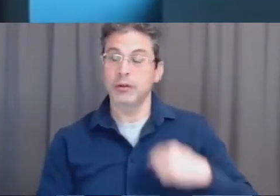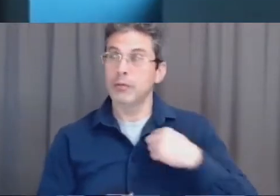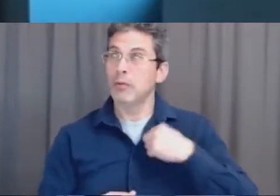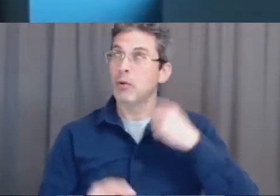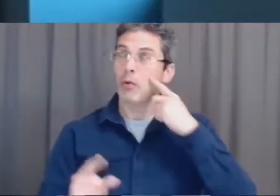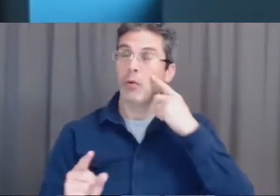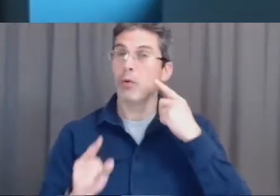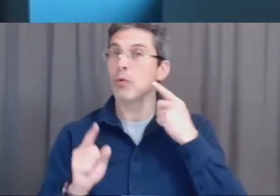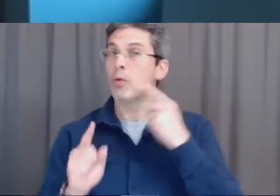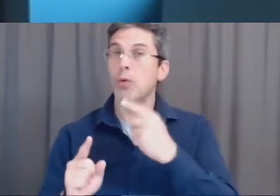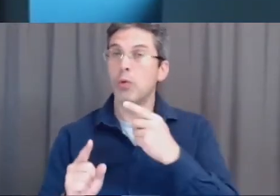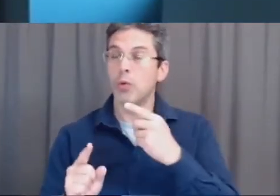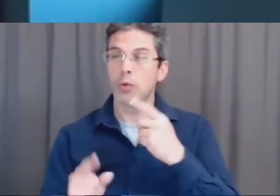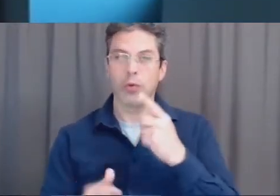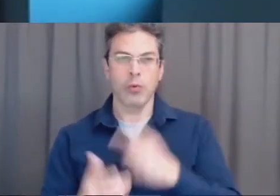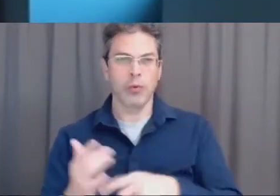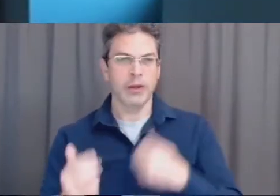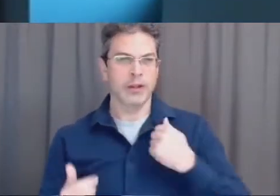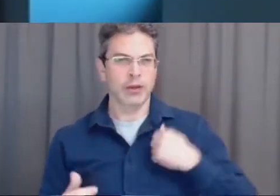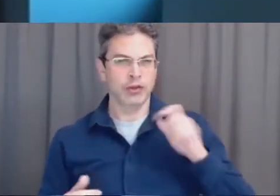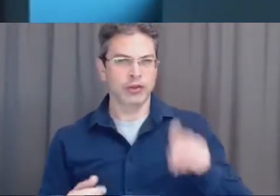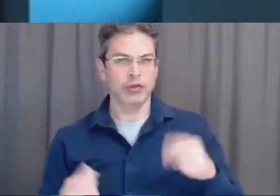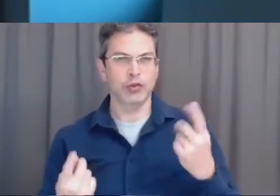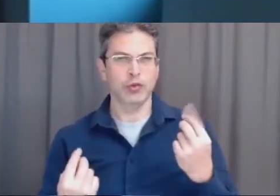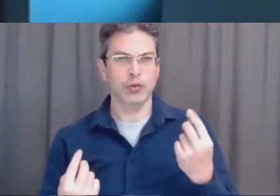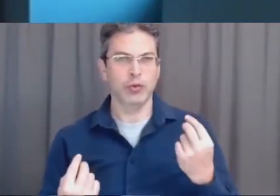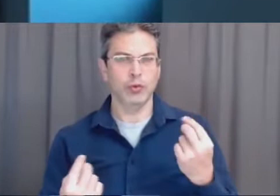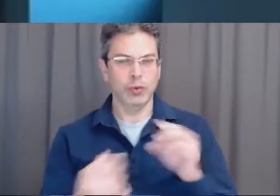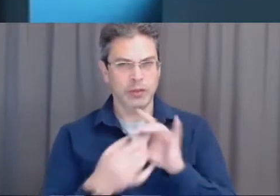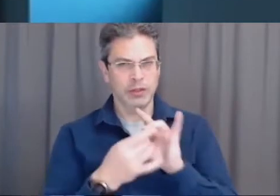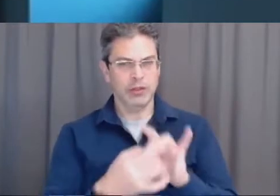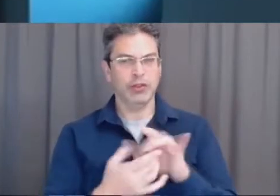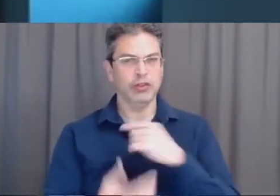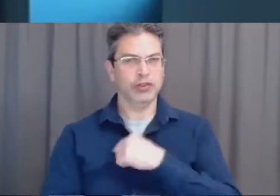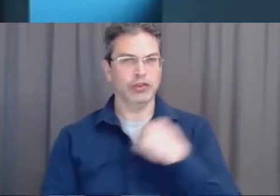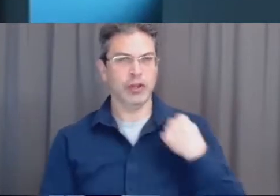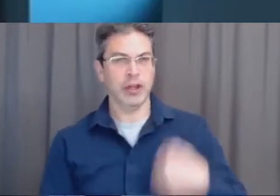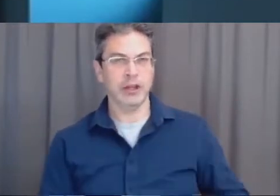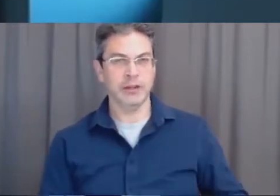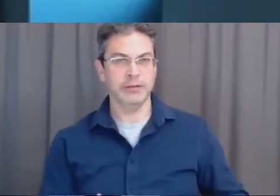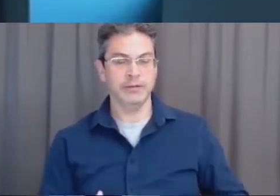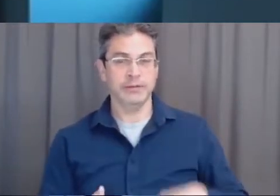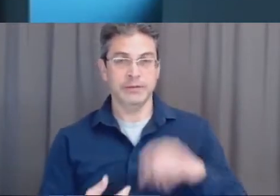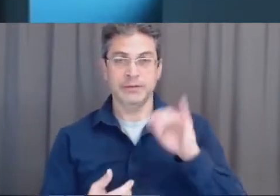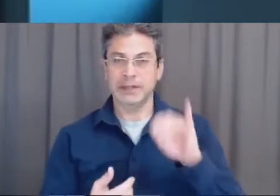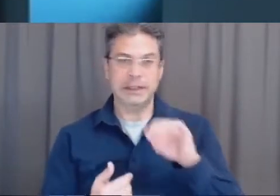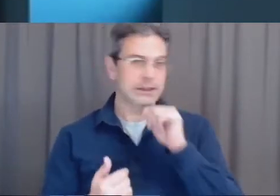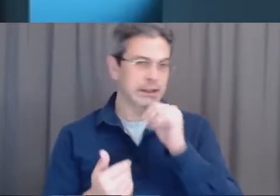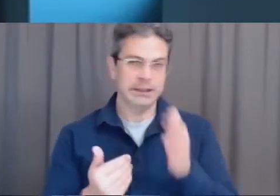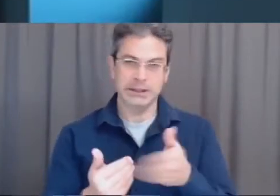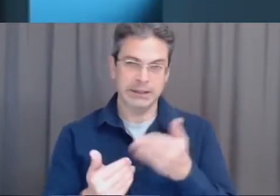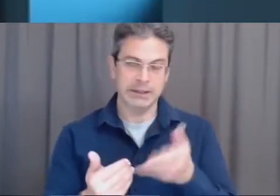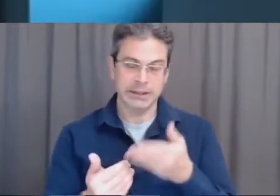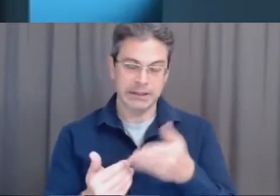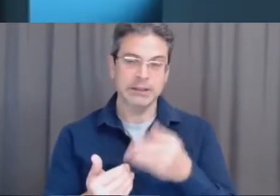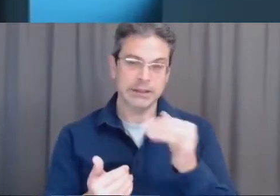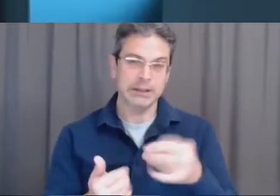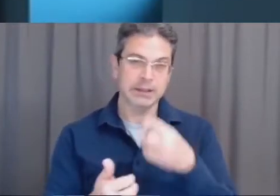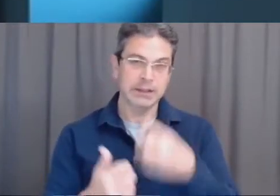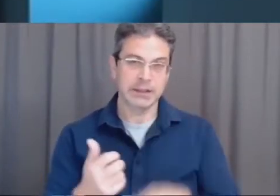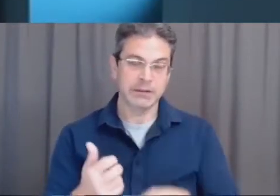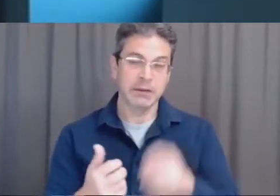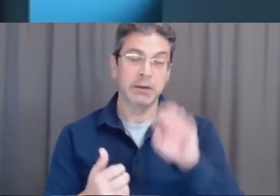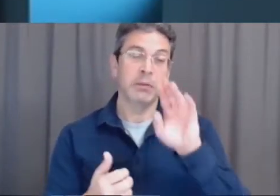what should Canada do about China? Which is itself a difficult one. But to summarize what I'm going to say over the next few